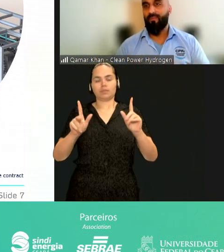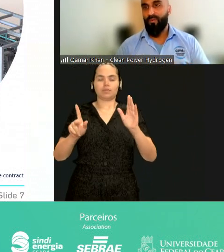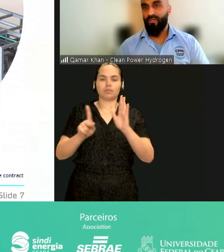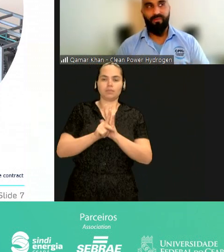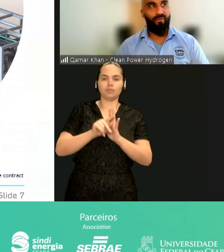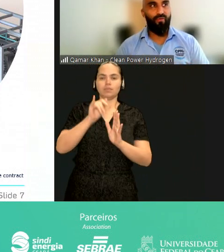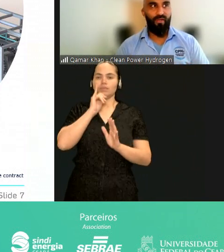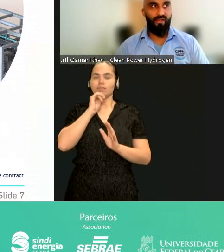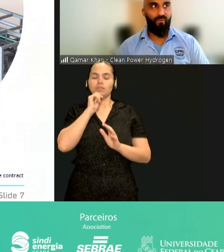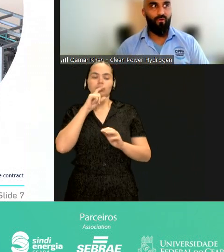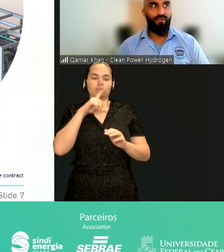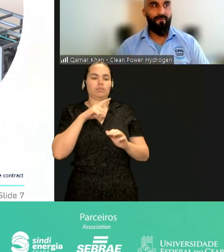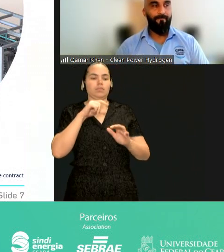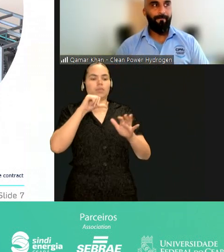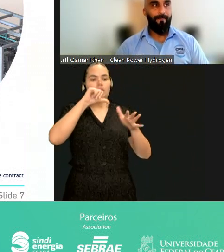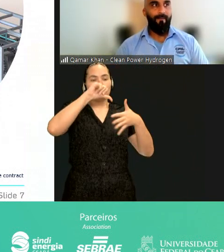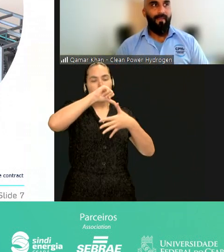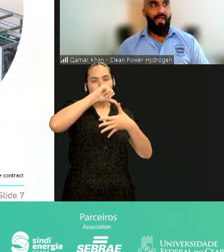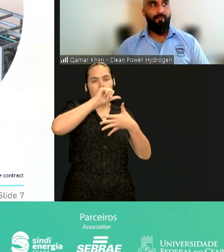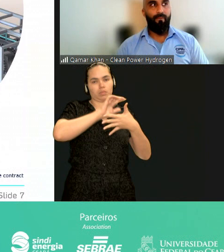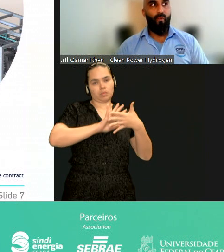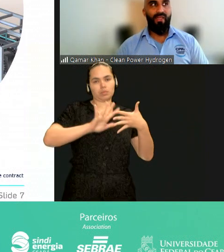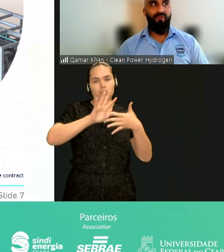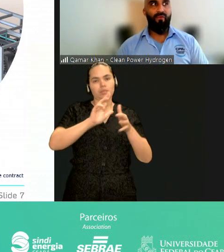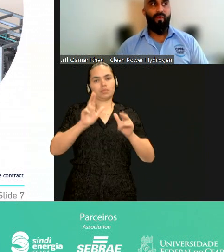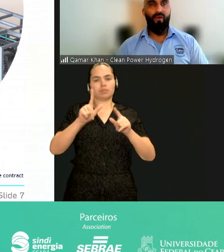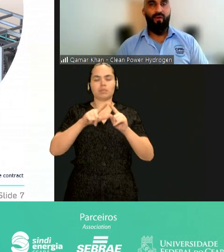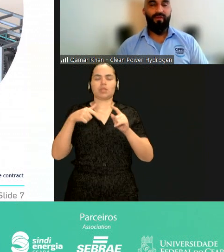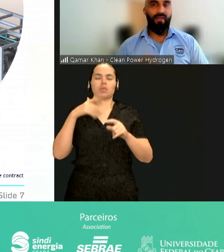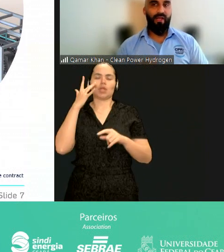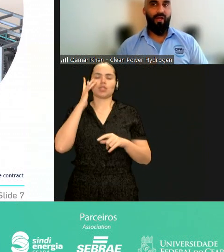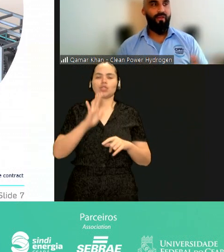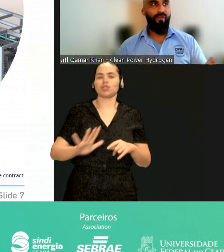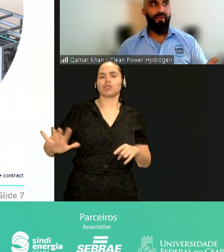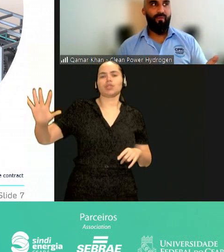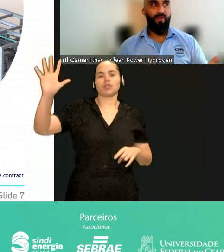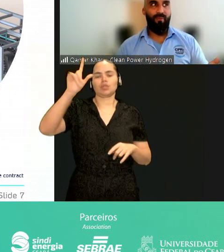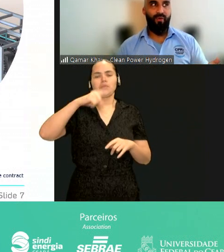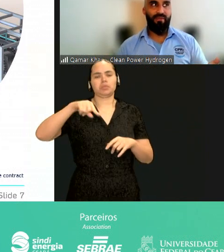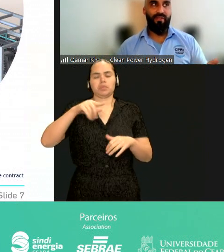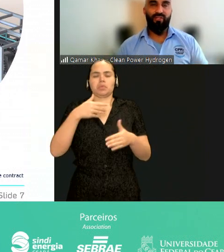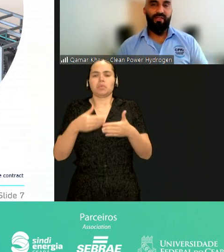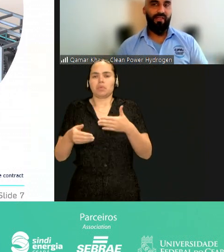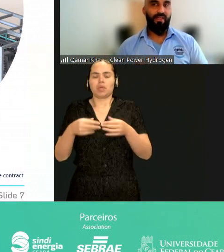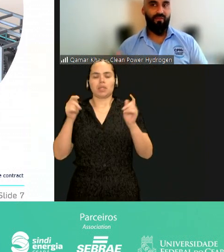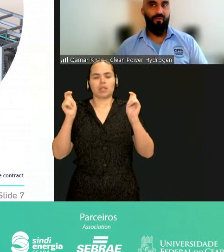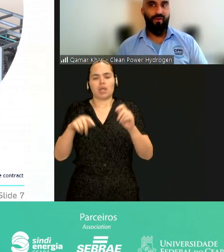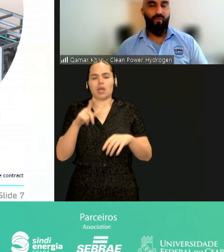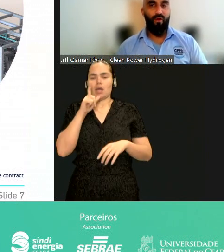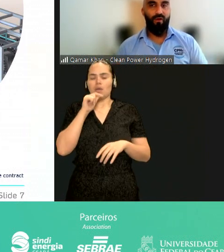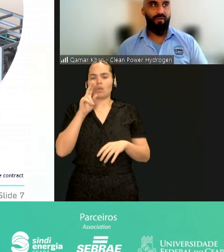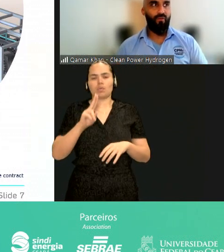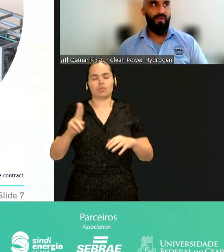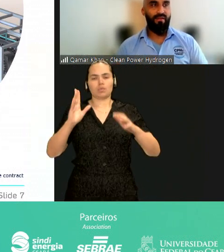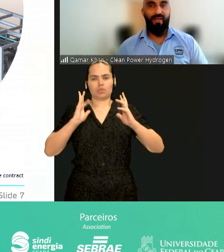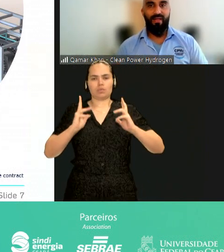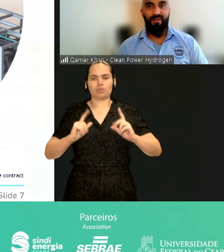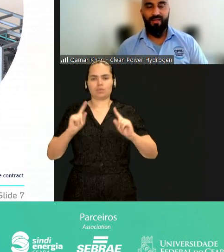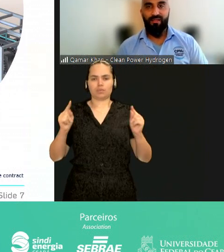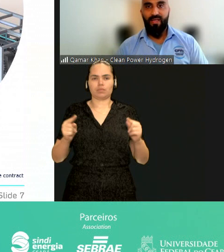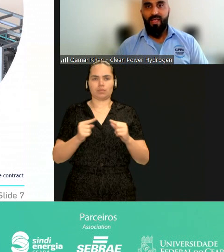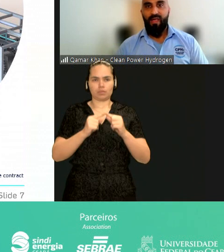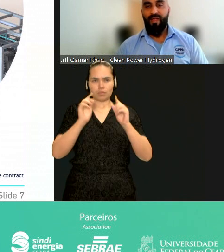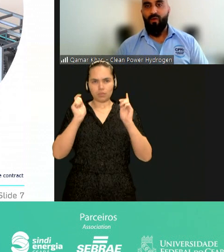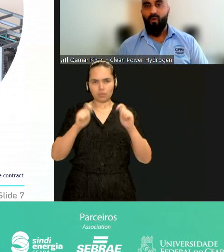accept potable or drinking water. We've offered one of the points mentioned here is we're offering a warranty of 25